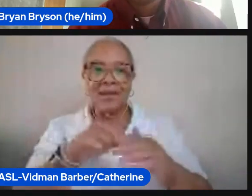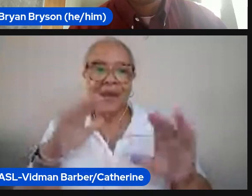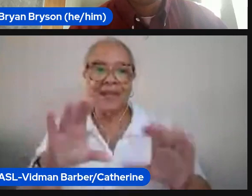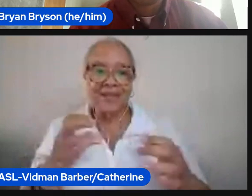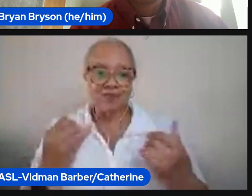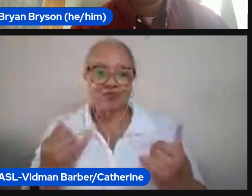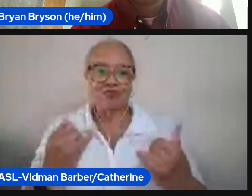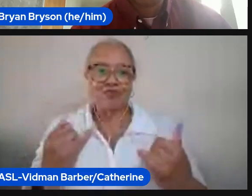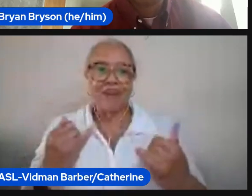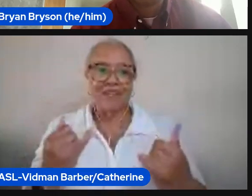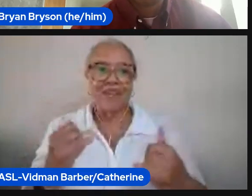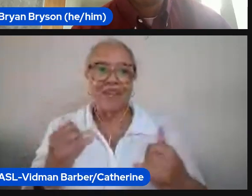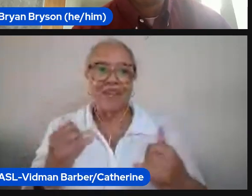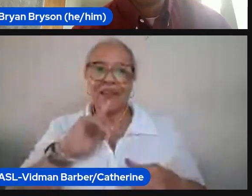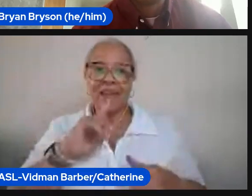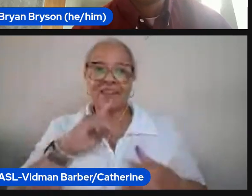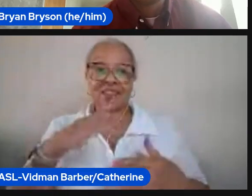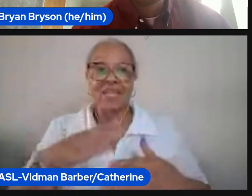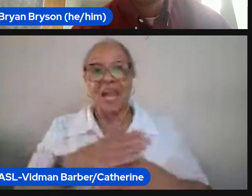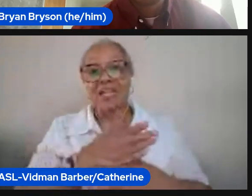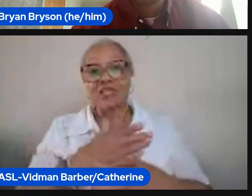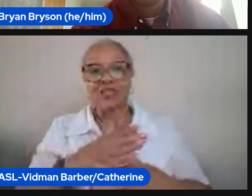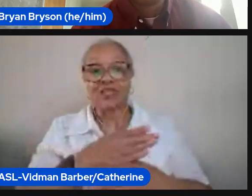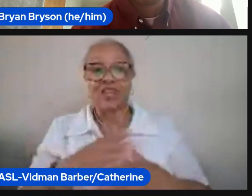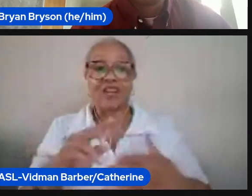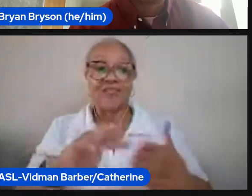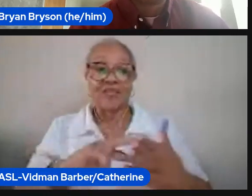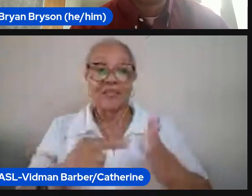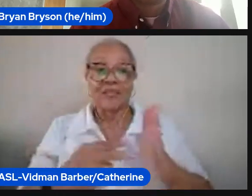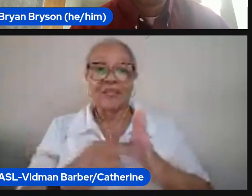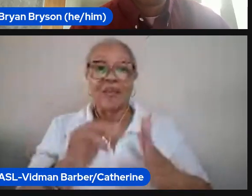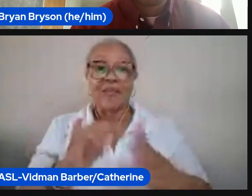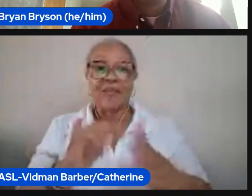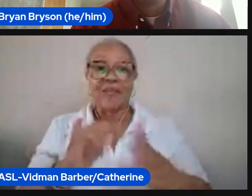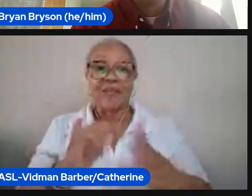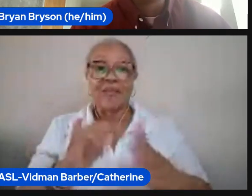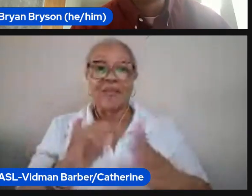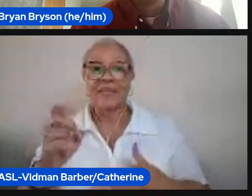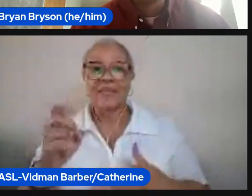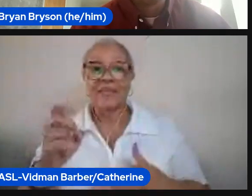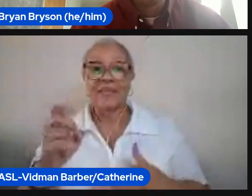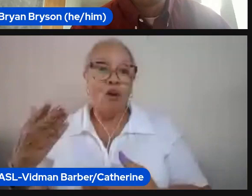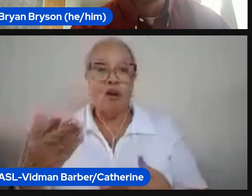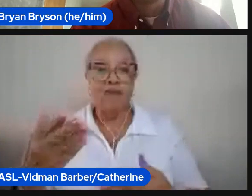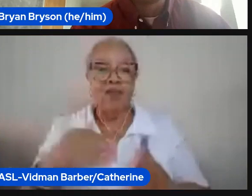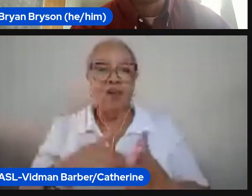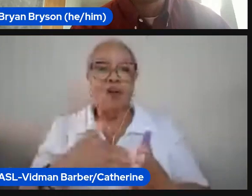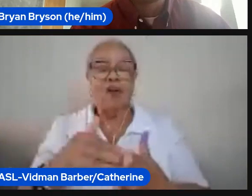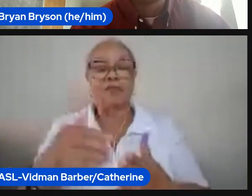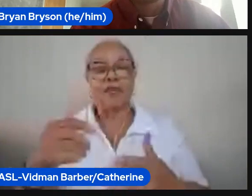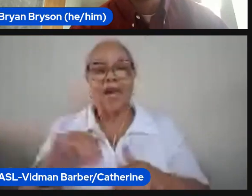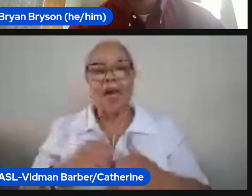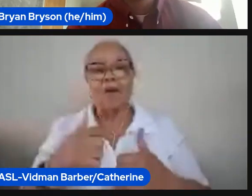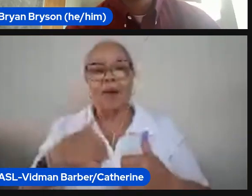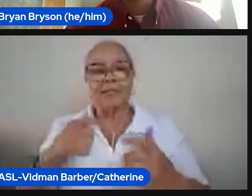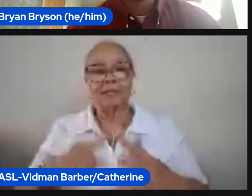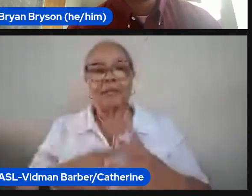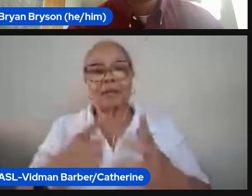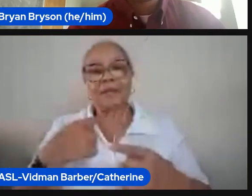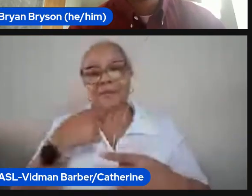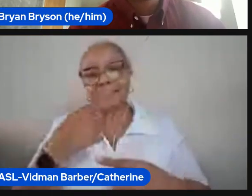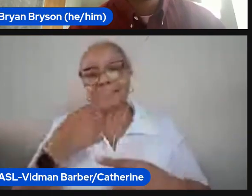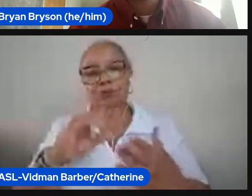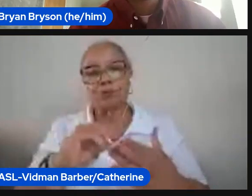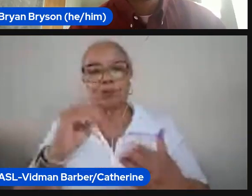now. And I actually share the definitions that Danielle offered. Oftentimes the way that I start telling the students is